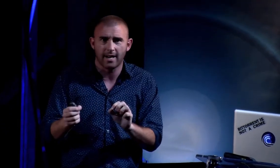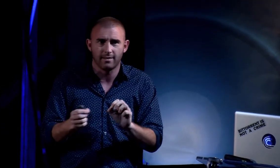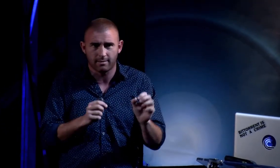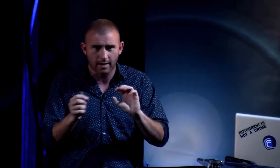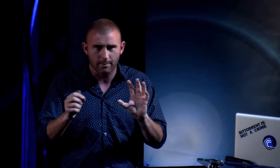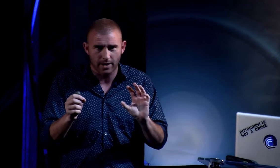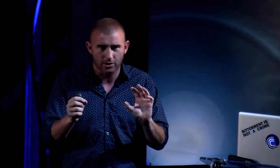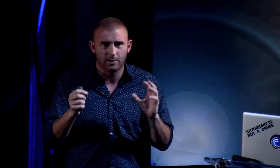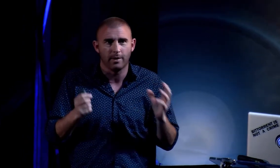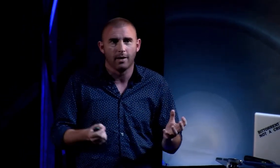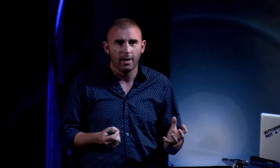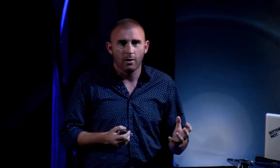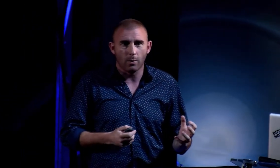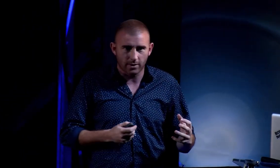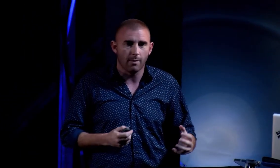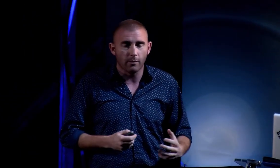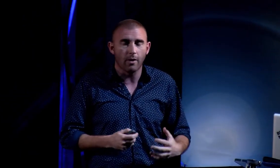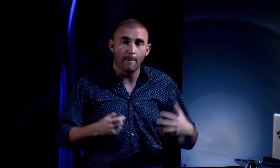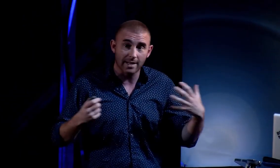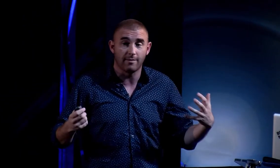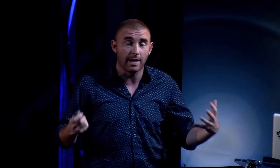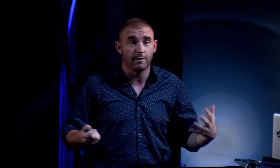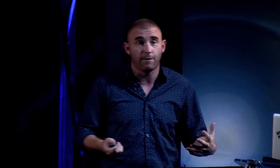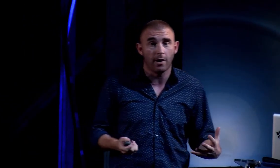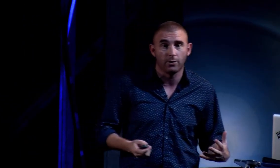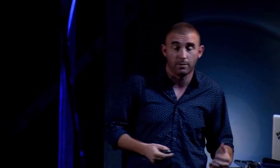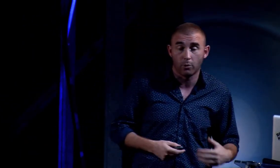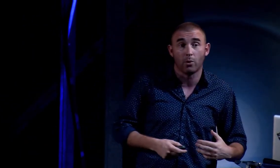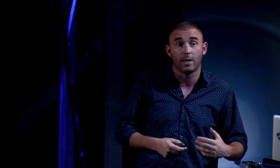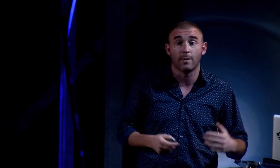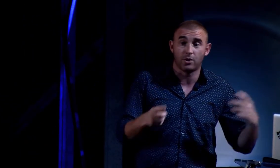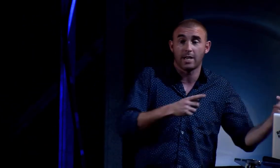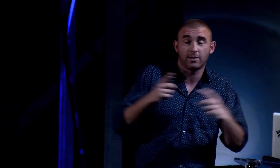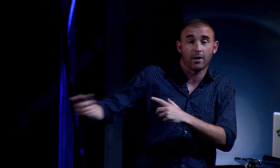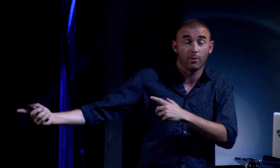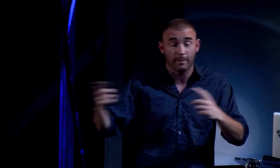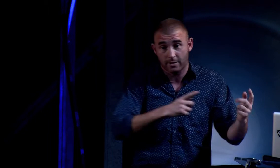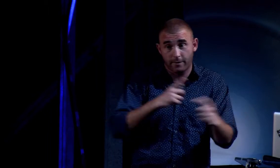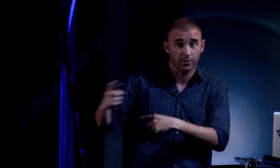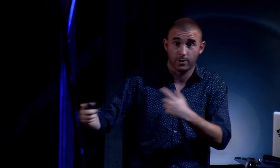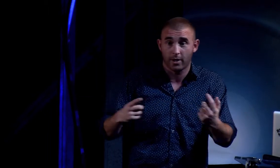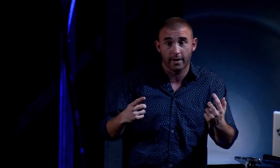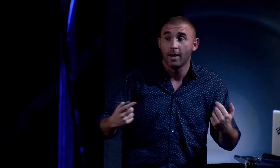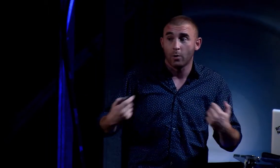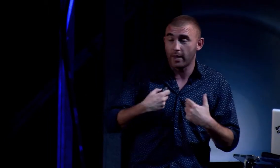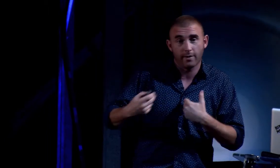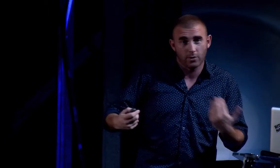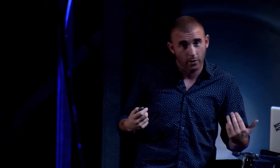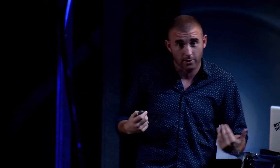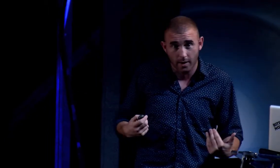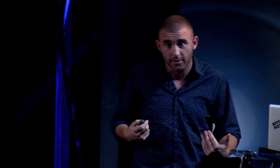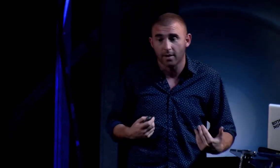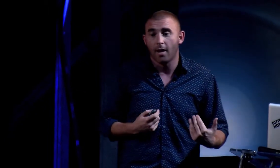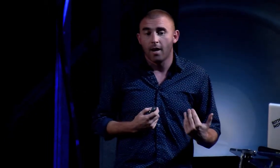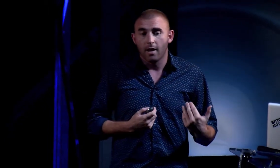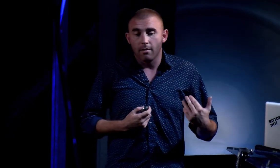text and pictures, but when we start moving around massive, massive files, and more importantly, when machines start moving massive files to each other without even